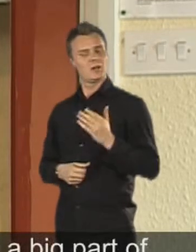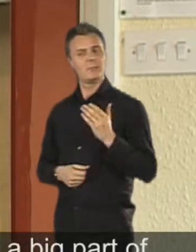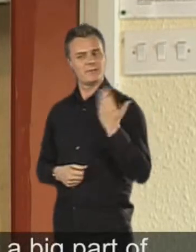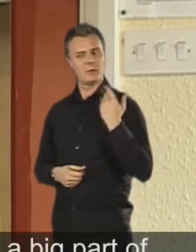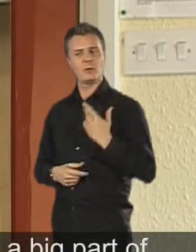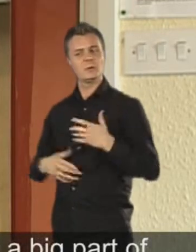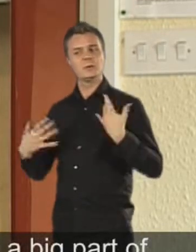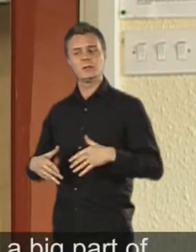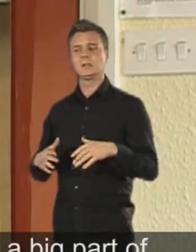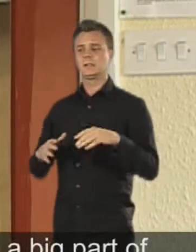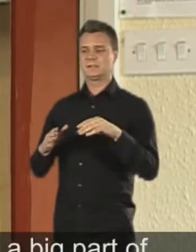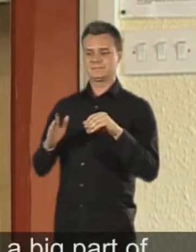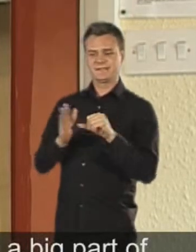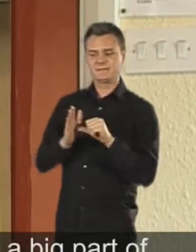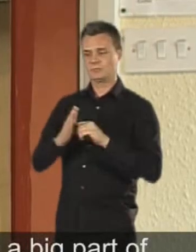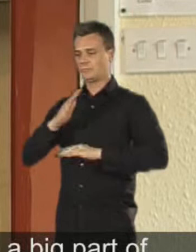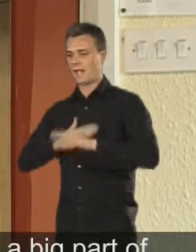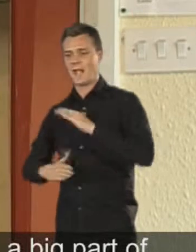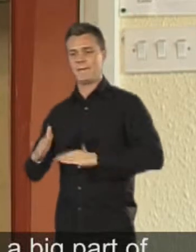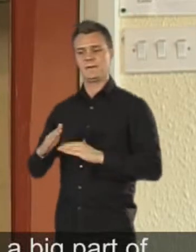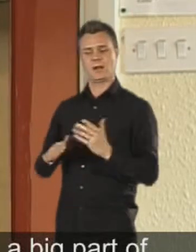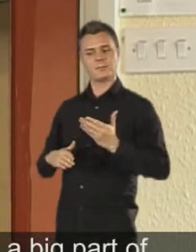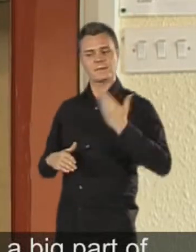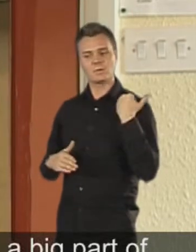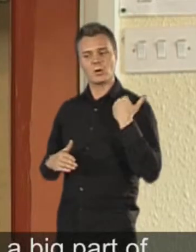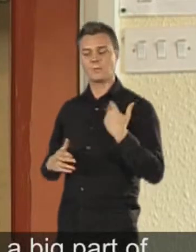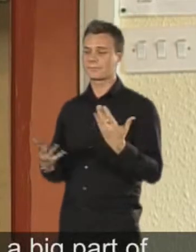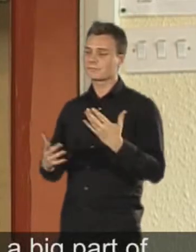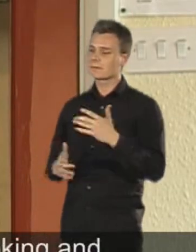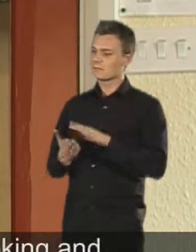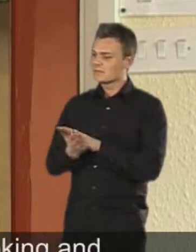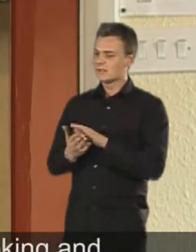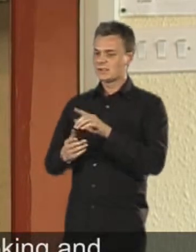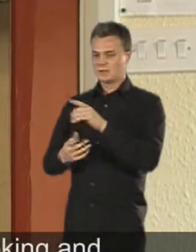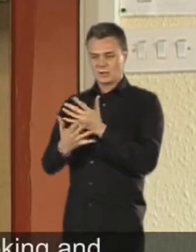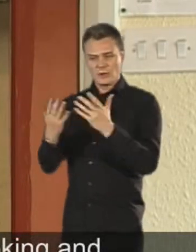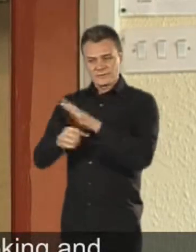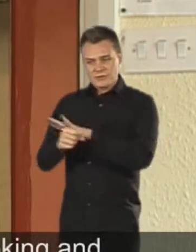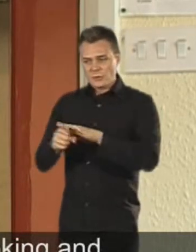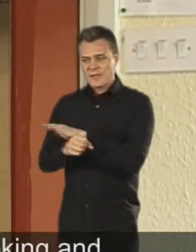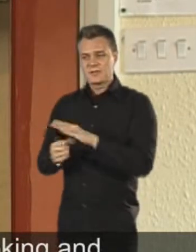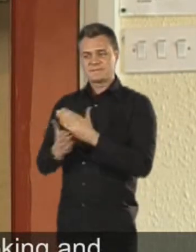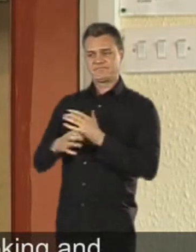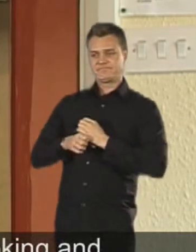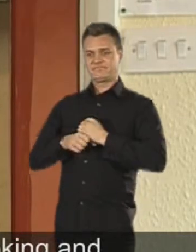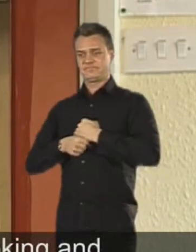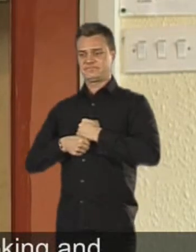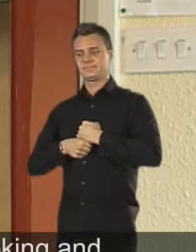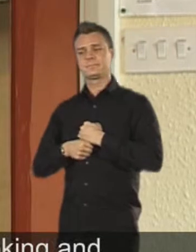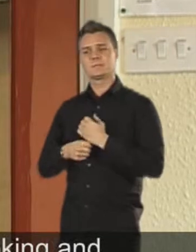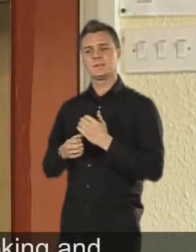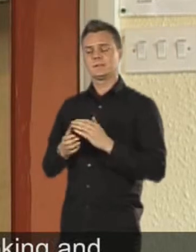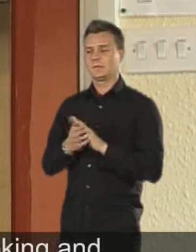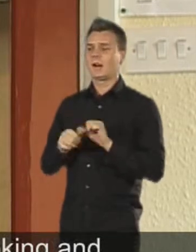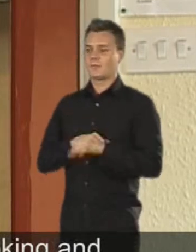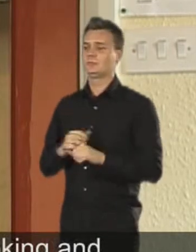of Curtis's behaviour in his early years. He found lots of situations very anxiety provoking, and that